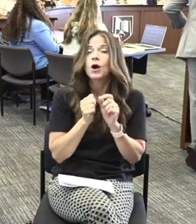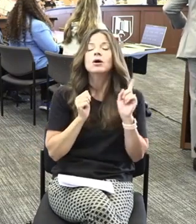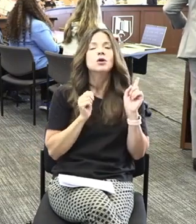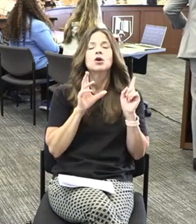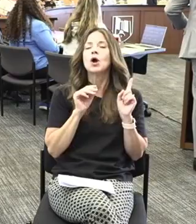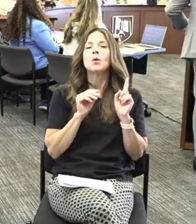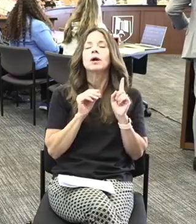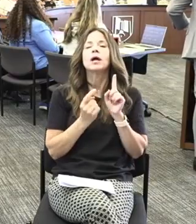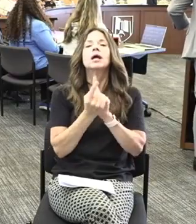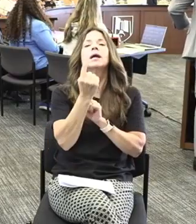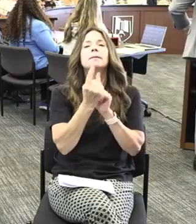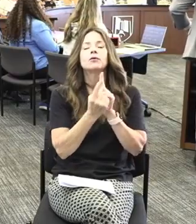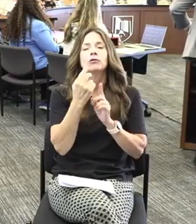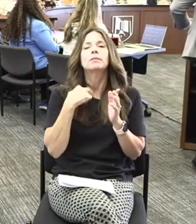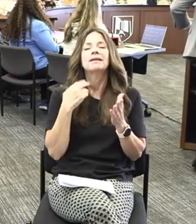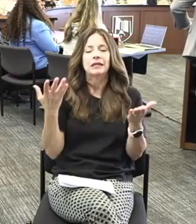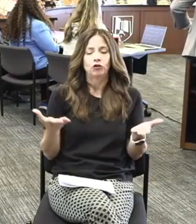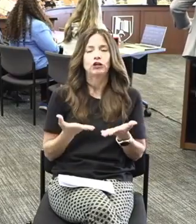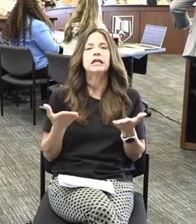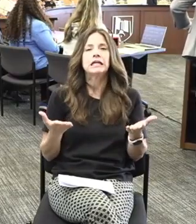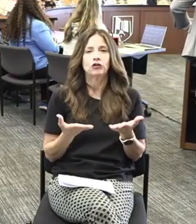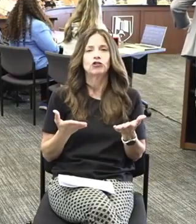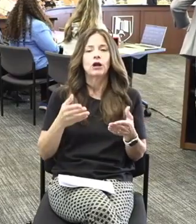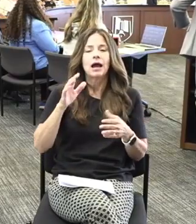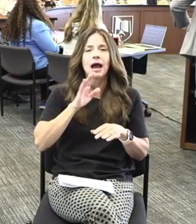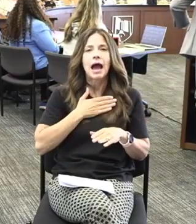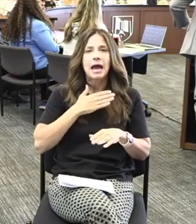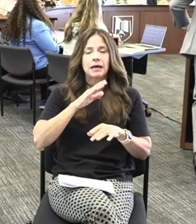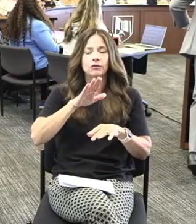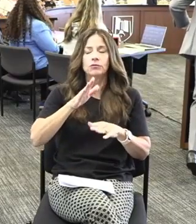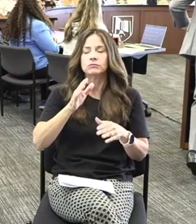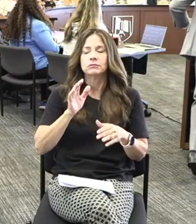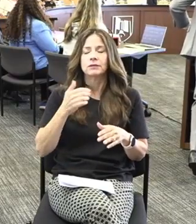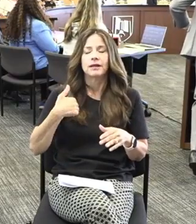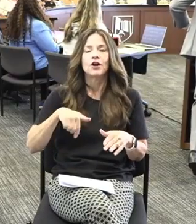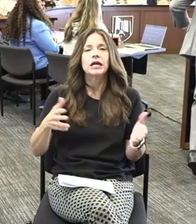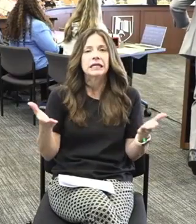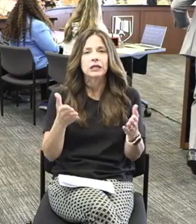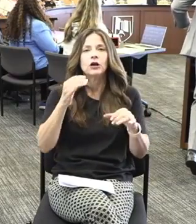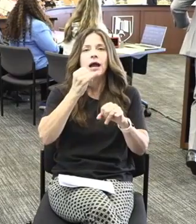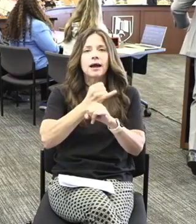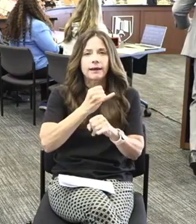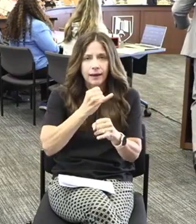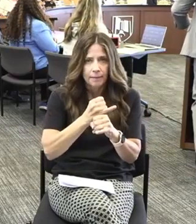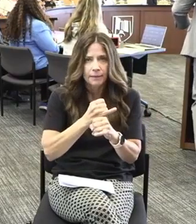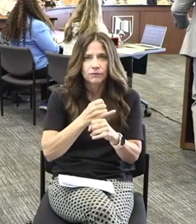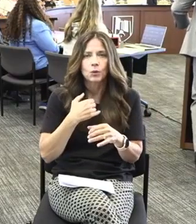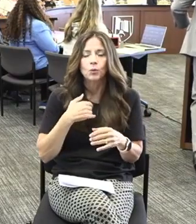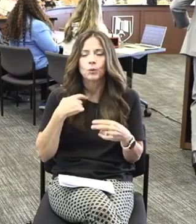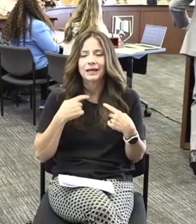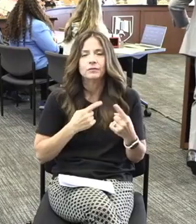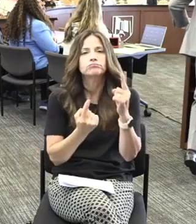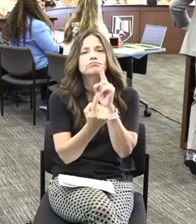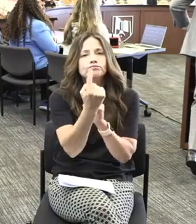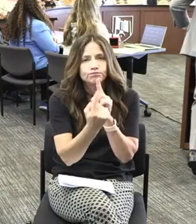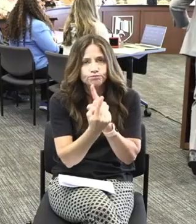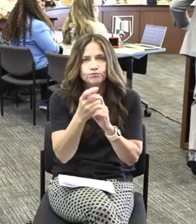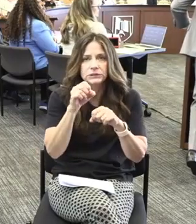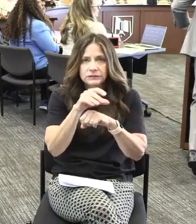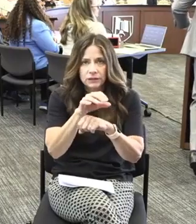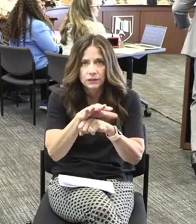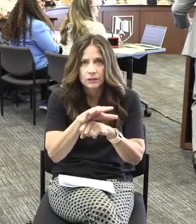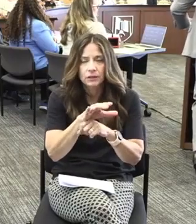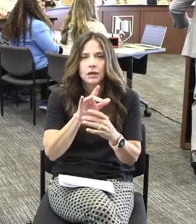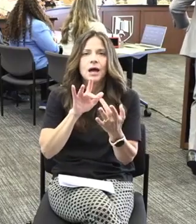person just means that they're actually physically here. They're present on our campus, and we are able to engage them physically.